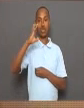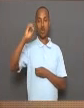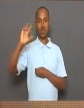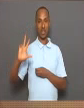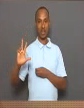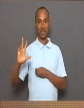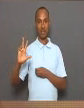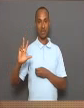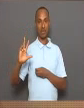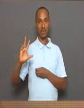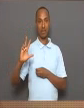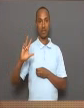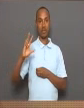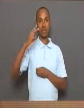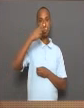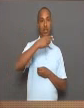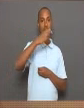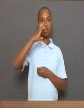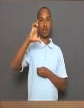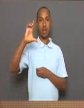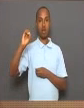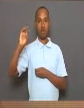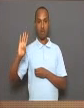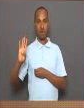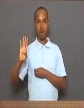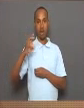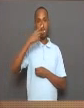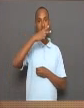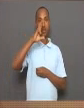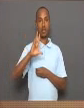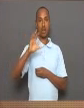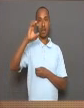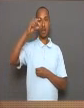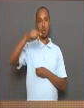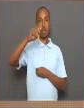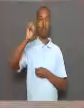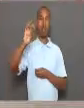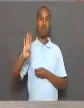acid, perchloric acid, and phosphoric acid.